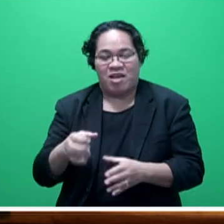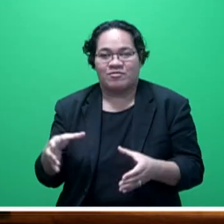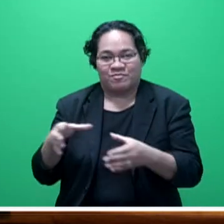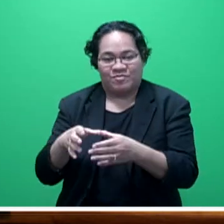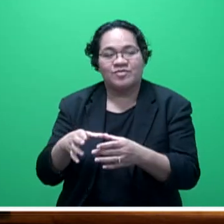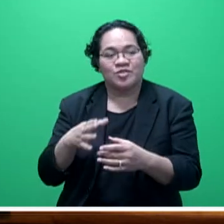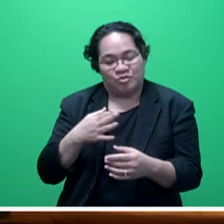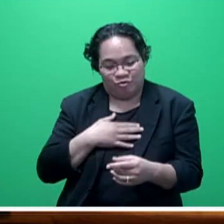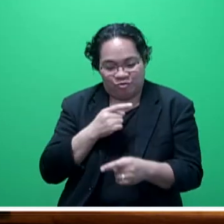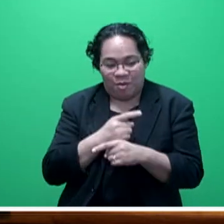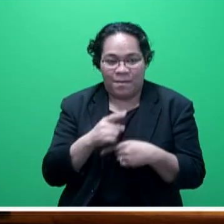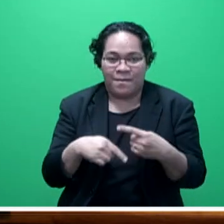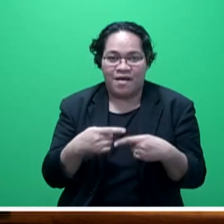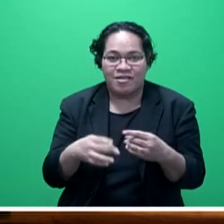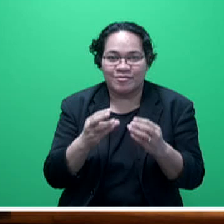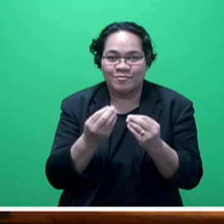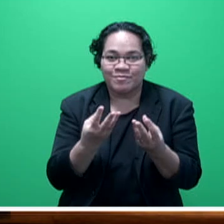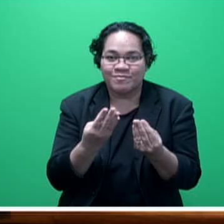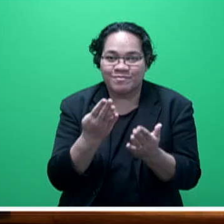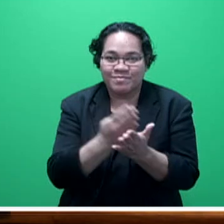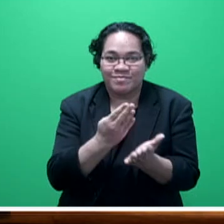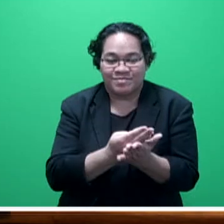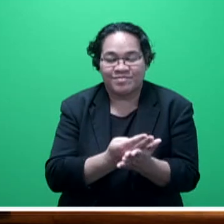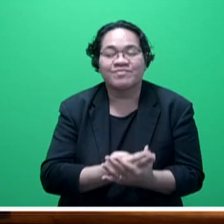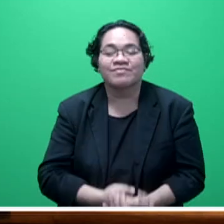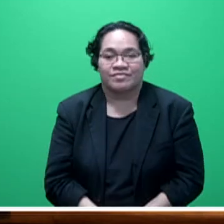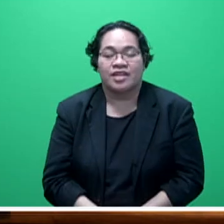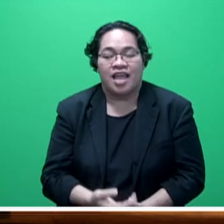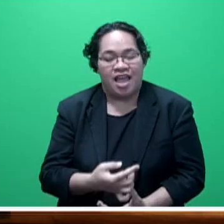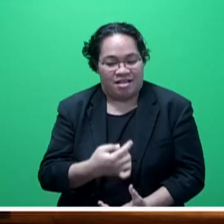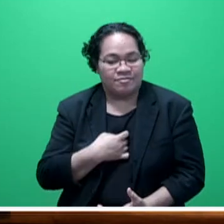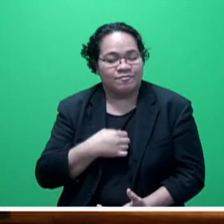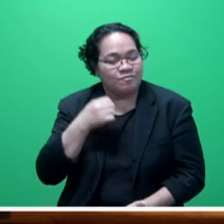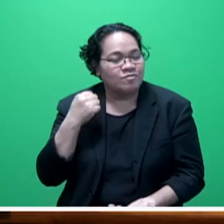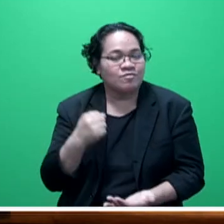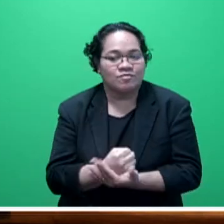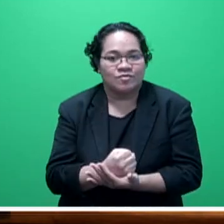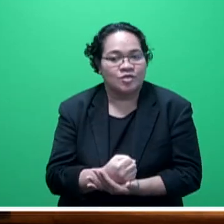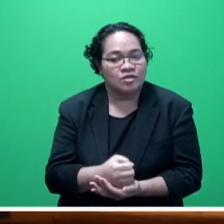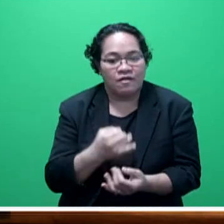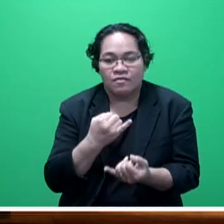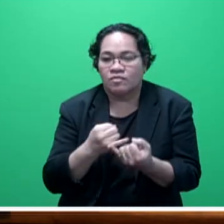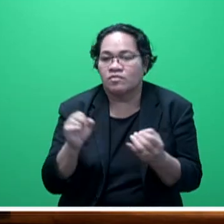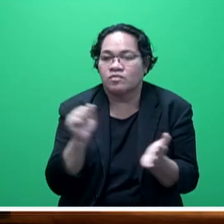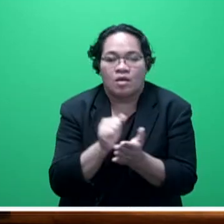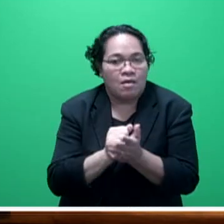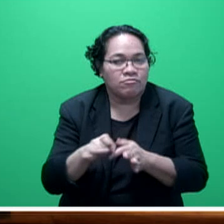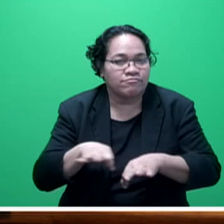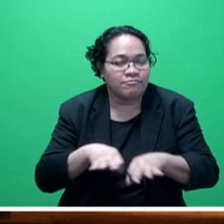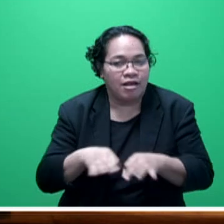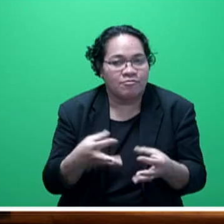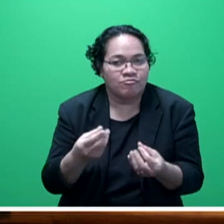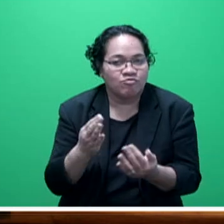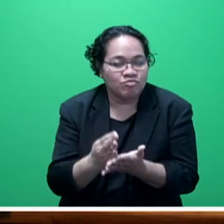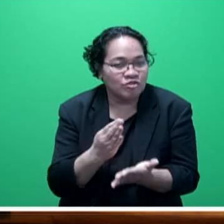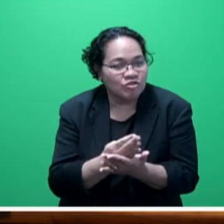on 2020-2021 budget, which undoubtedly is a masterfully crafted budget that attempts